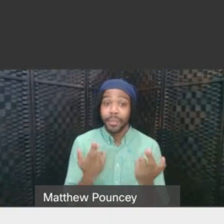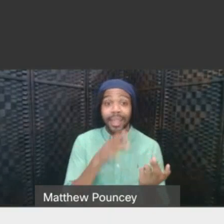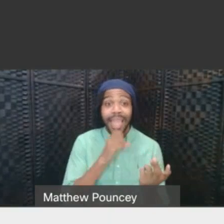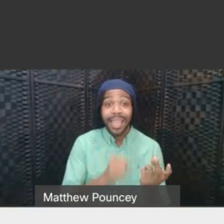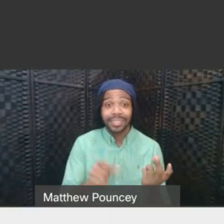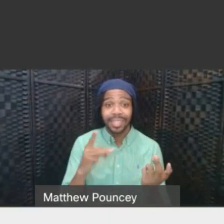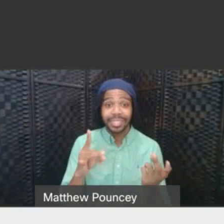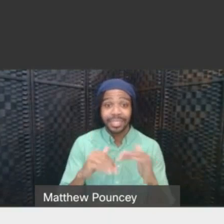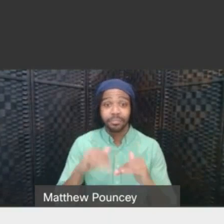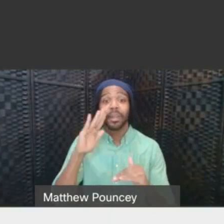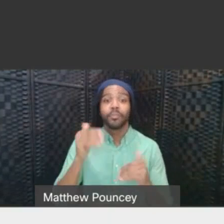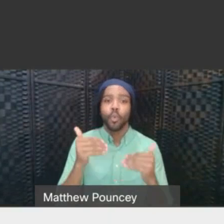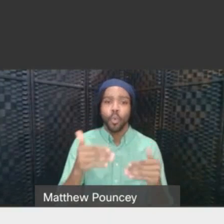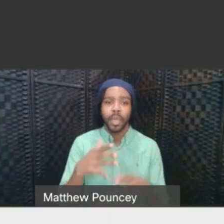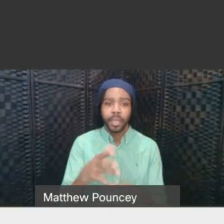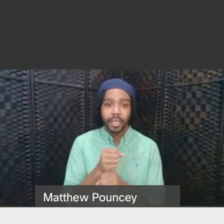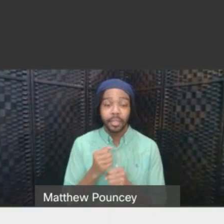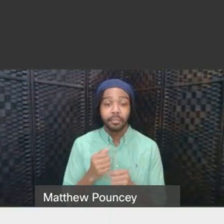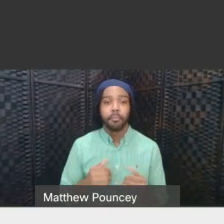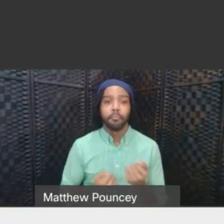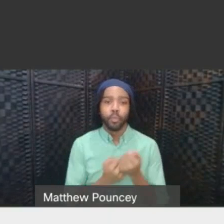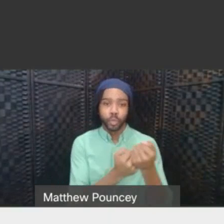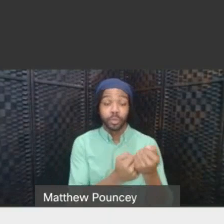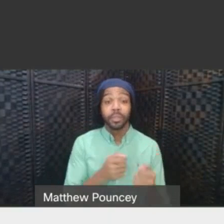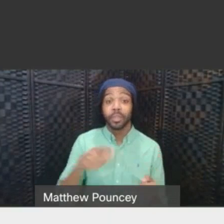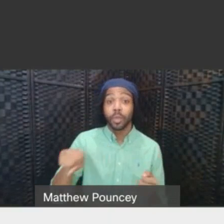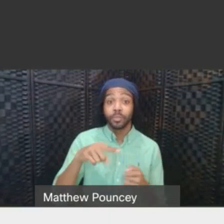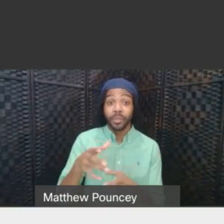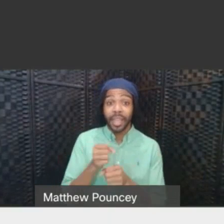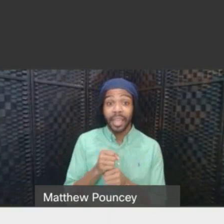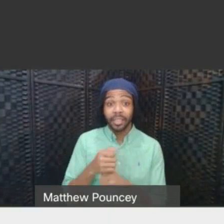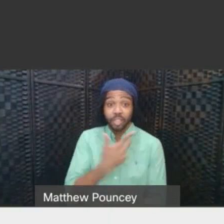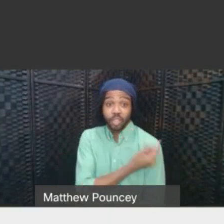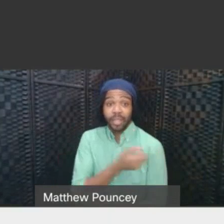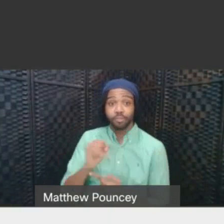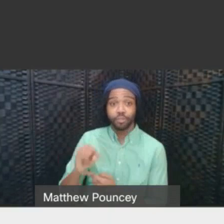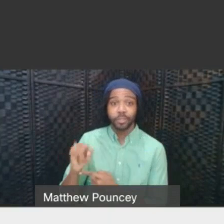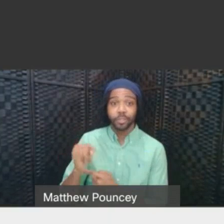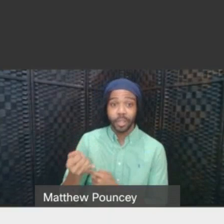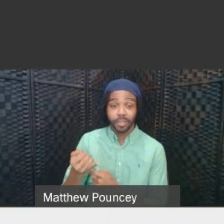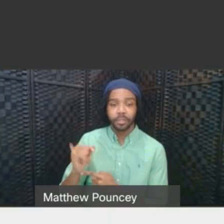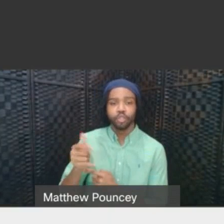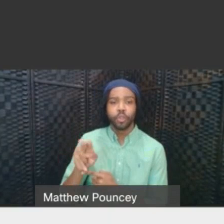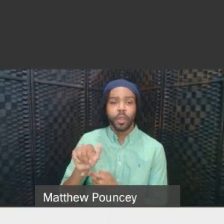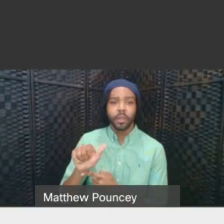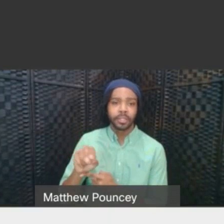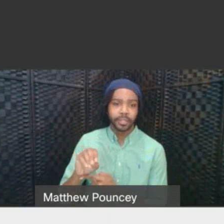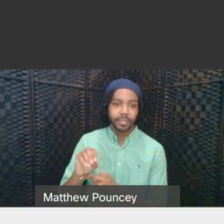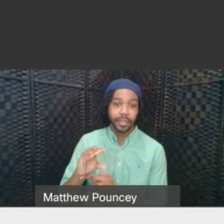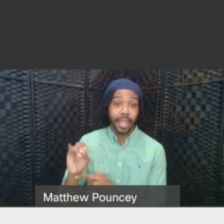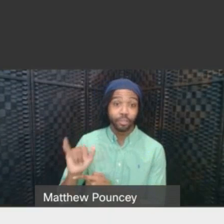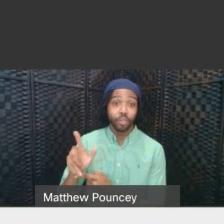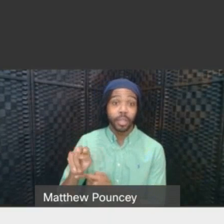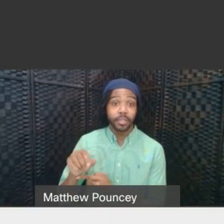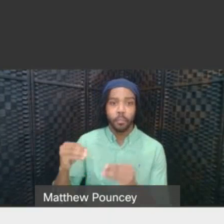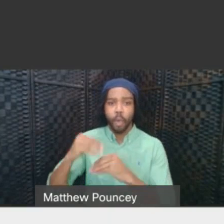for people who received Johnson & Johnson more than 2 months ago, they are eligible, and it is recommended that